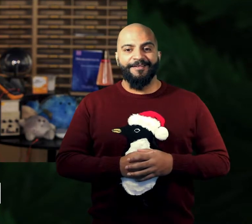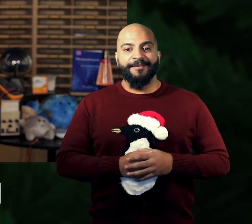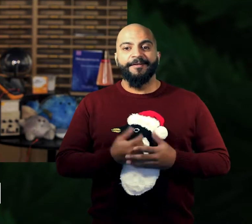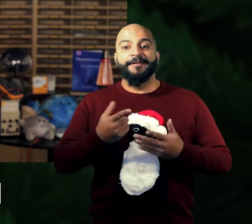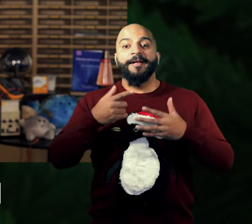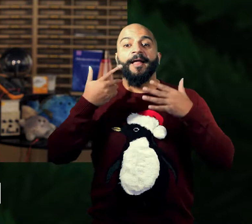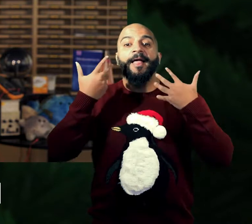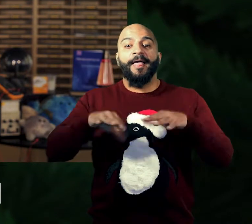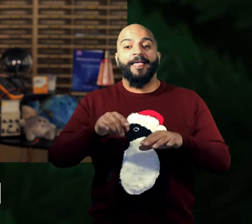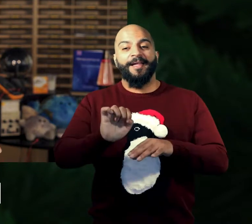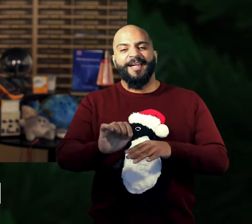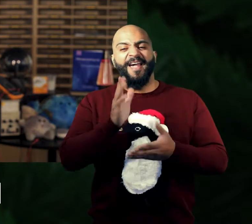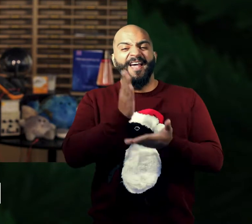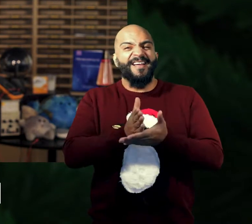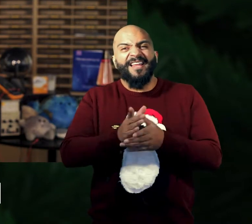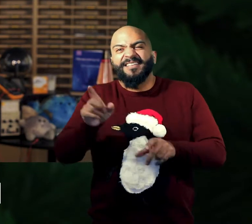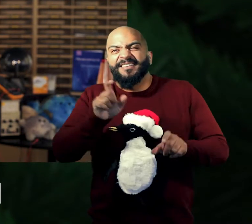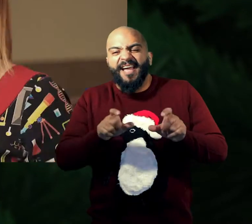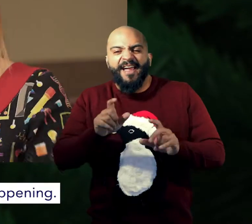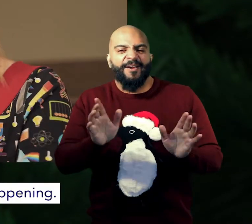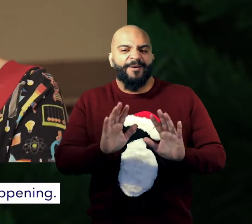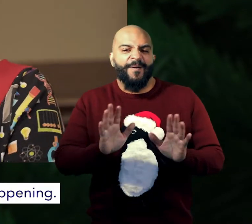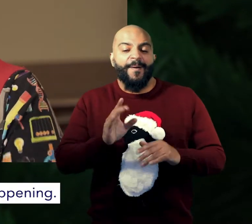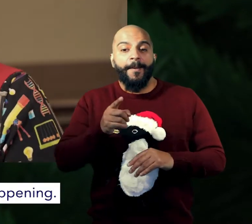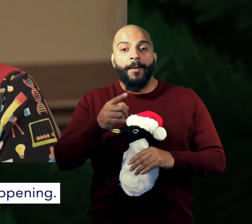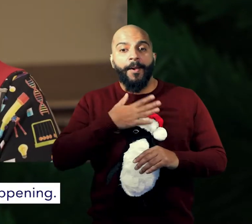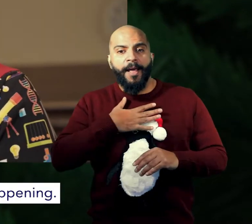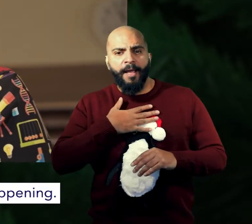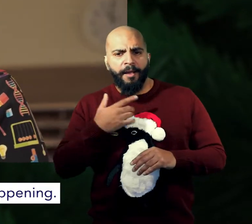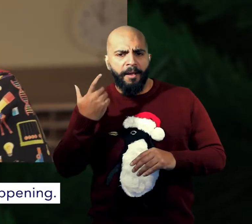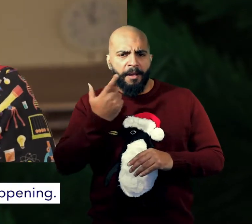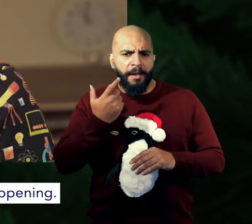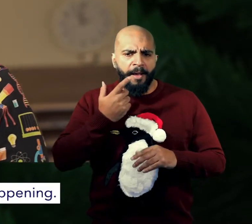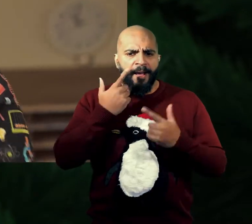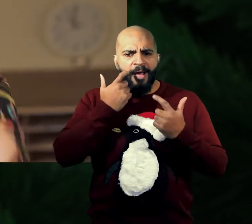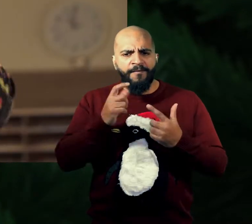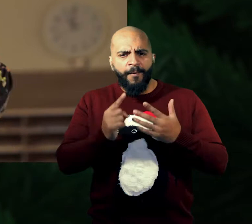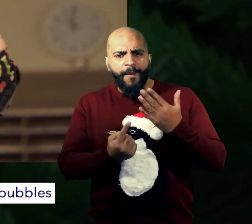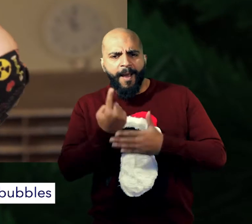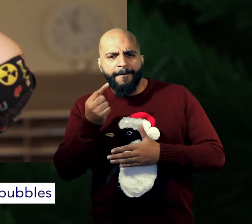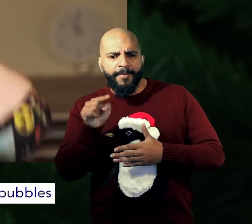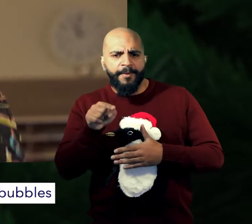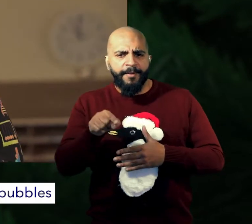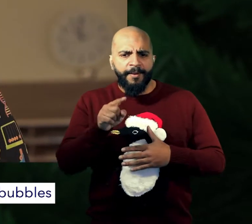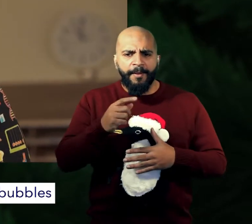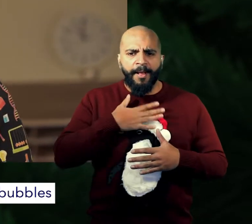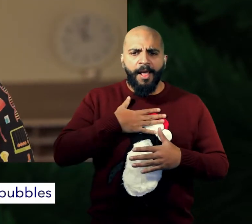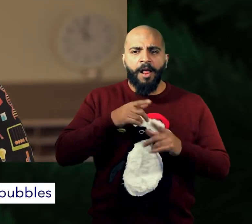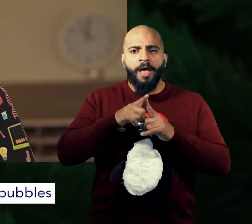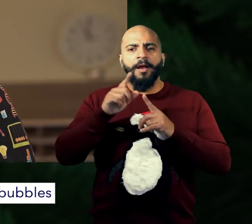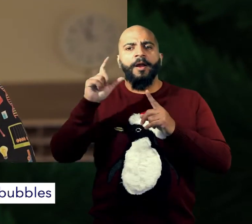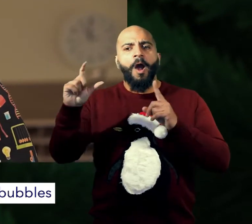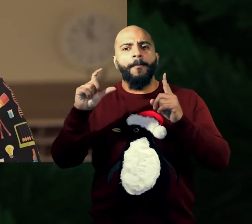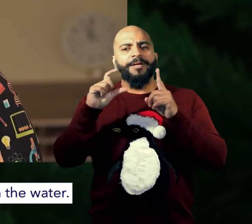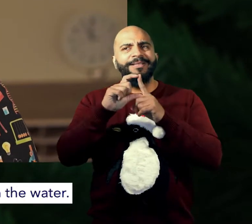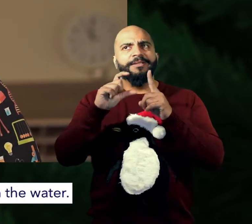Now that in itself isn't really science. You might like to consider carefully what's happening. You might like to look at the carbon